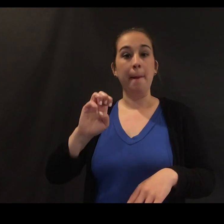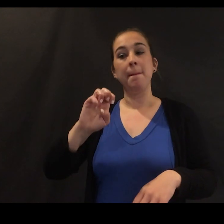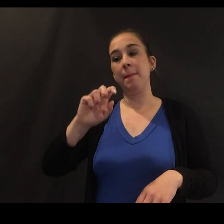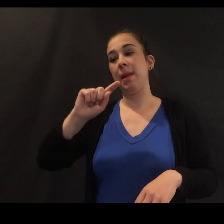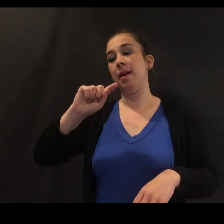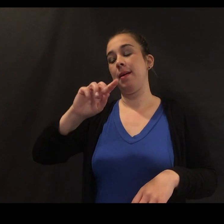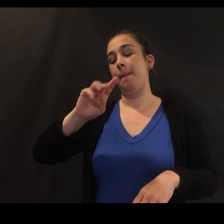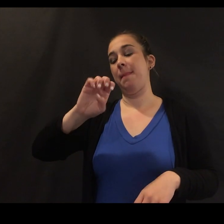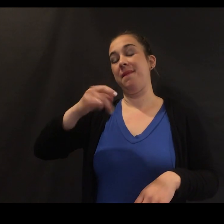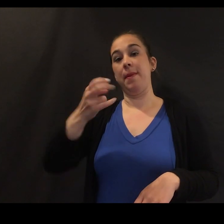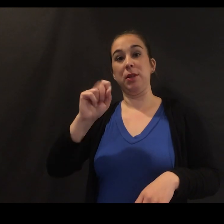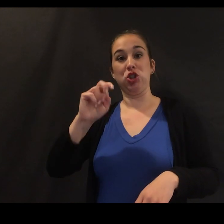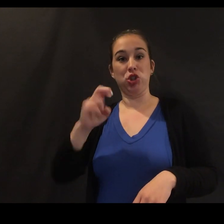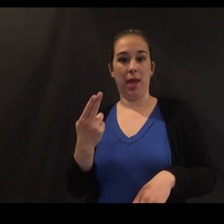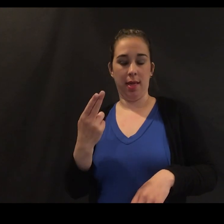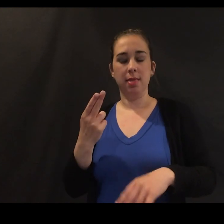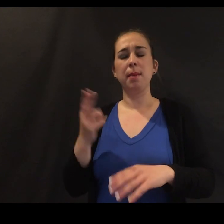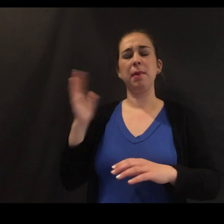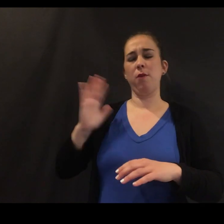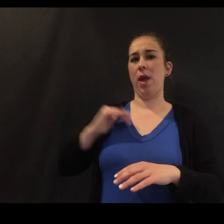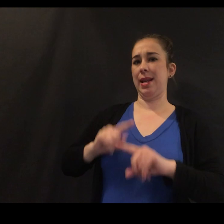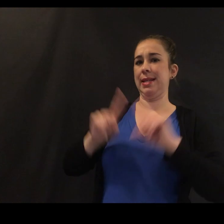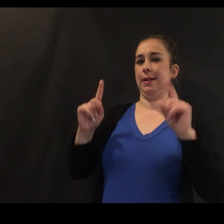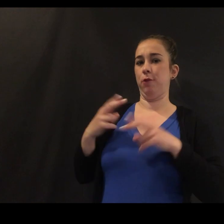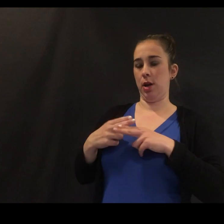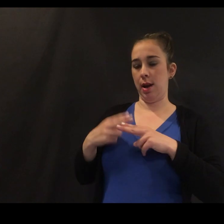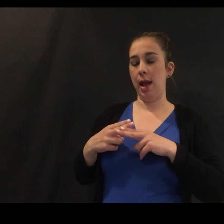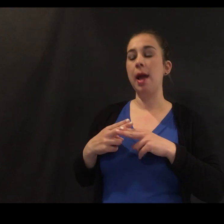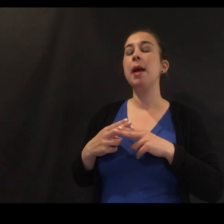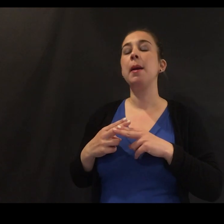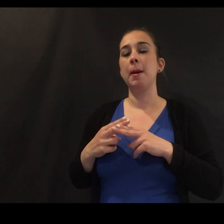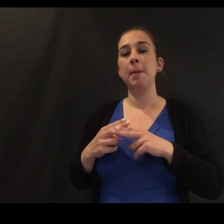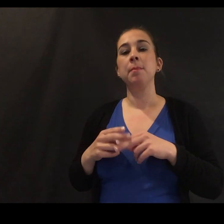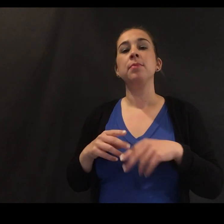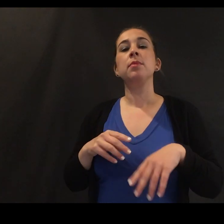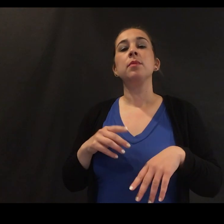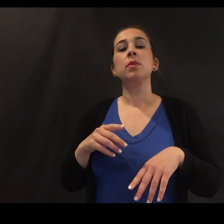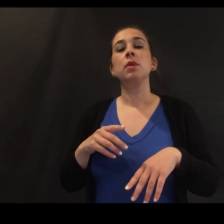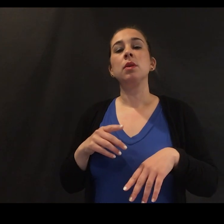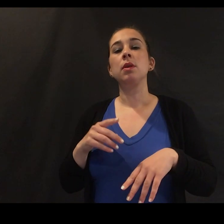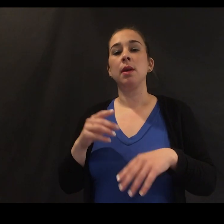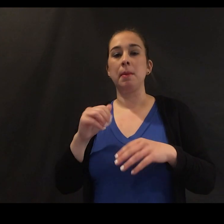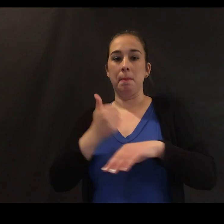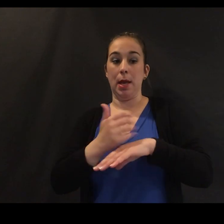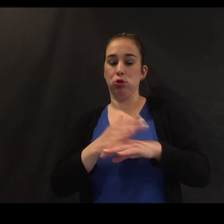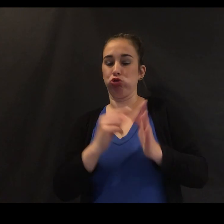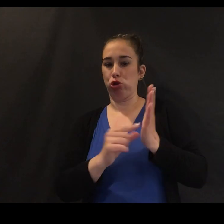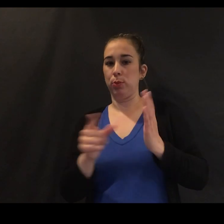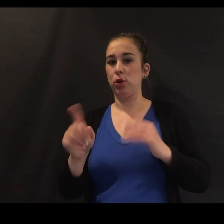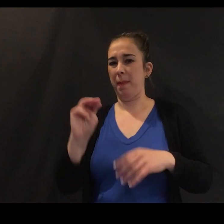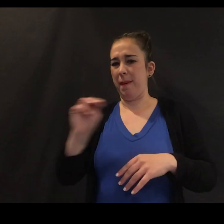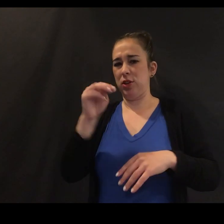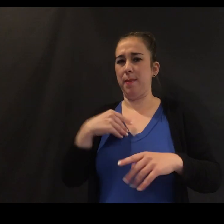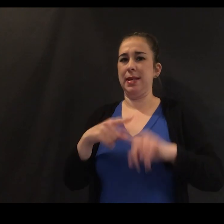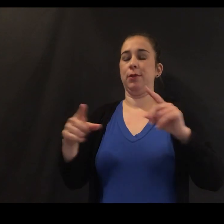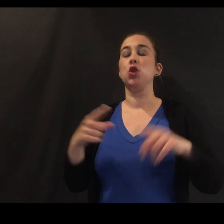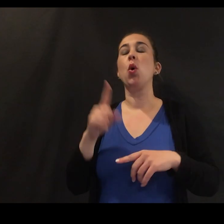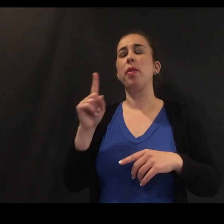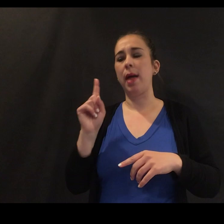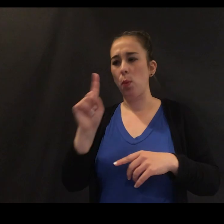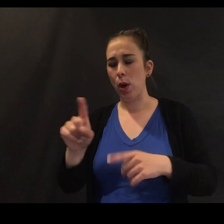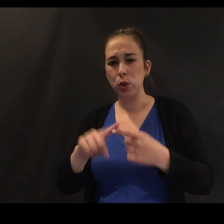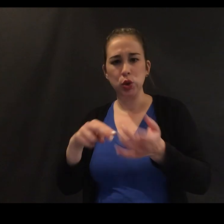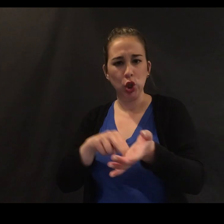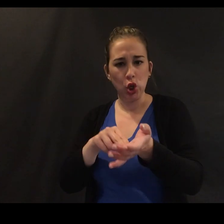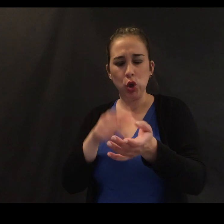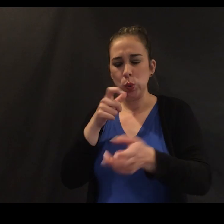he had a different name at the time, from what we can tell in Scripture. And they come back to his nurse who's taking care of him, and